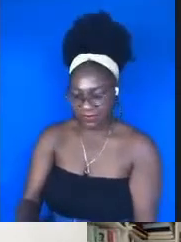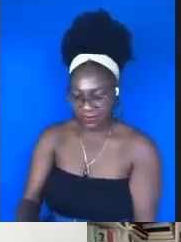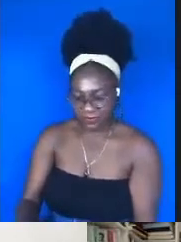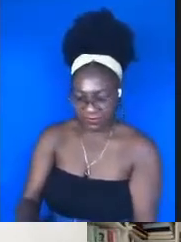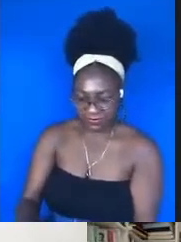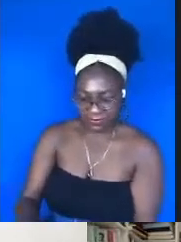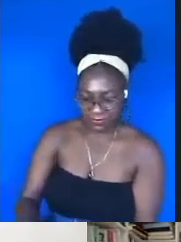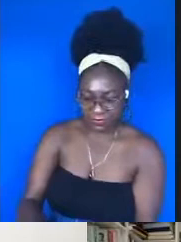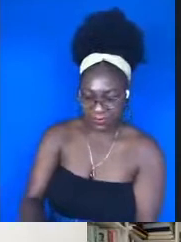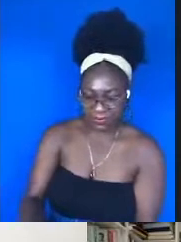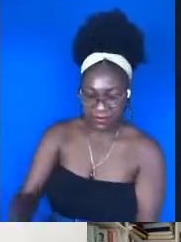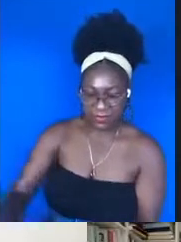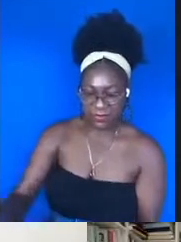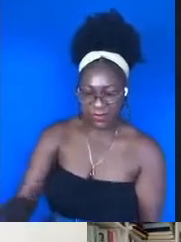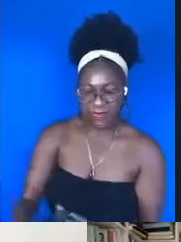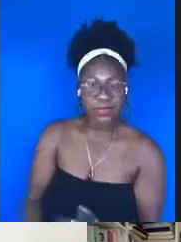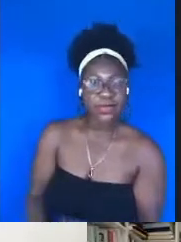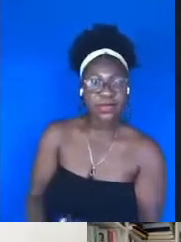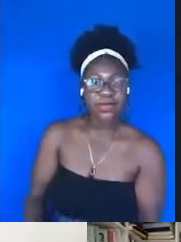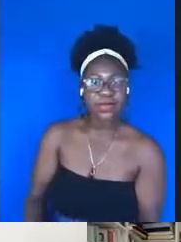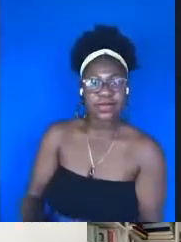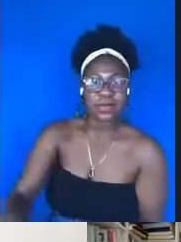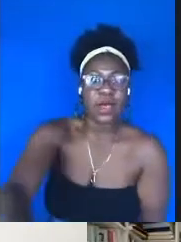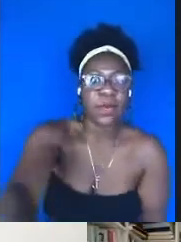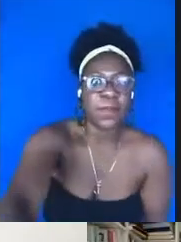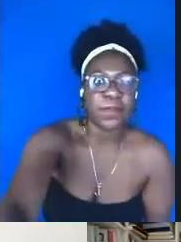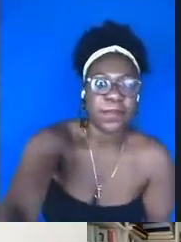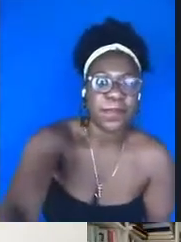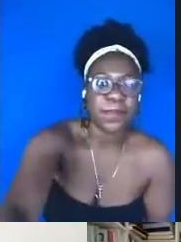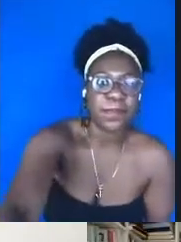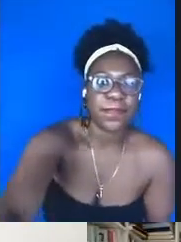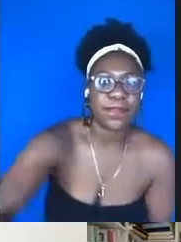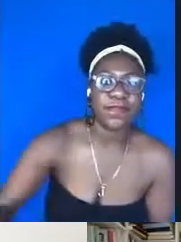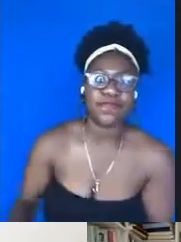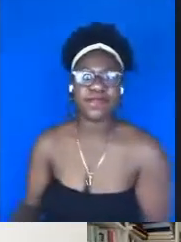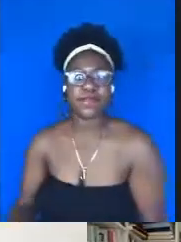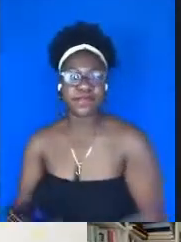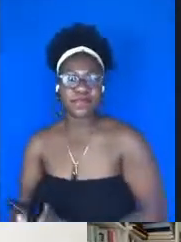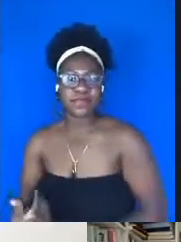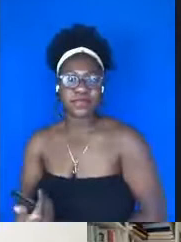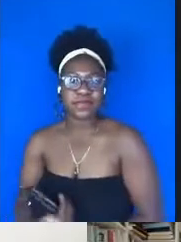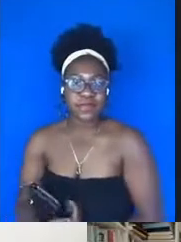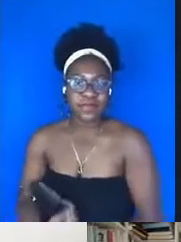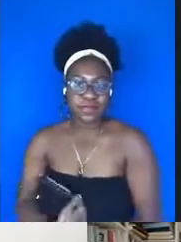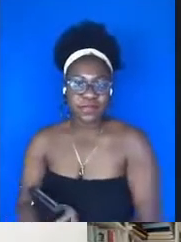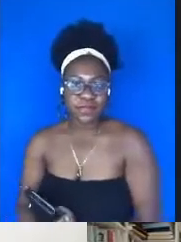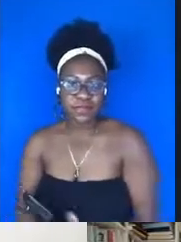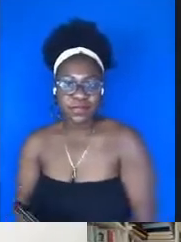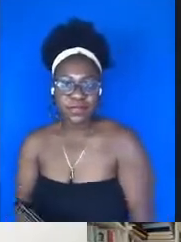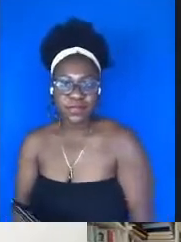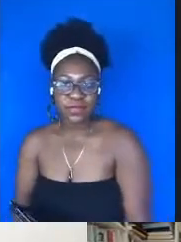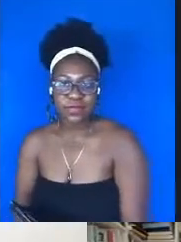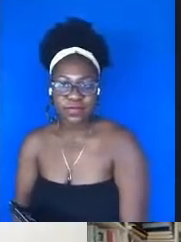did it change from the first time you heard it, or was it different? Was it a different experience now? Well, it's always different with